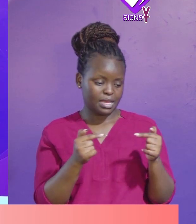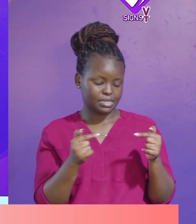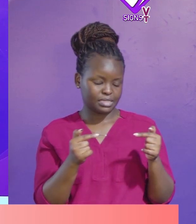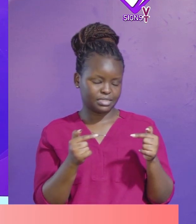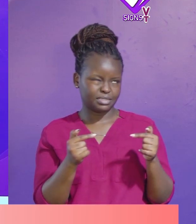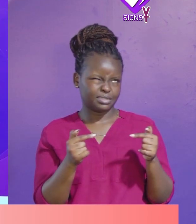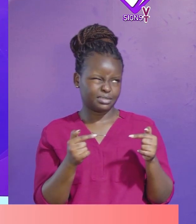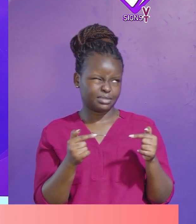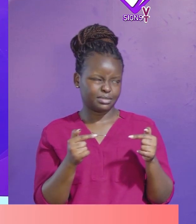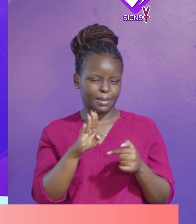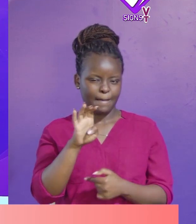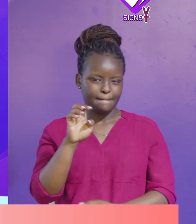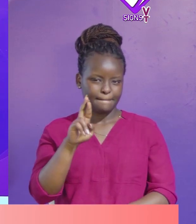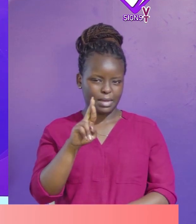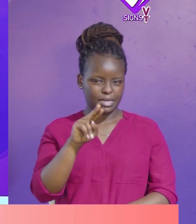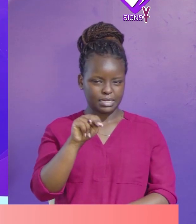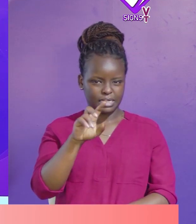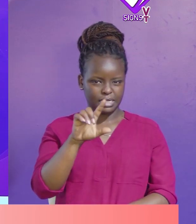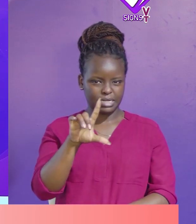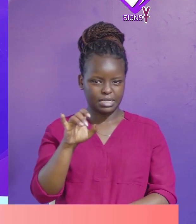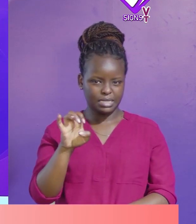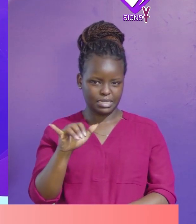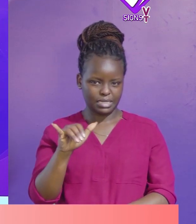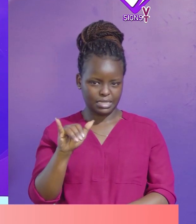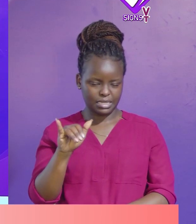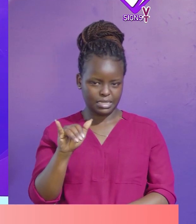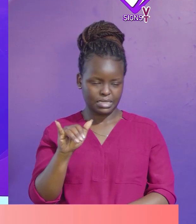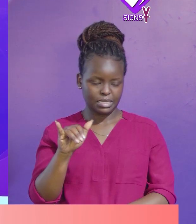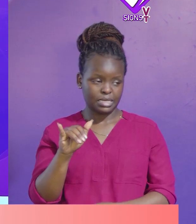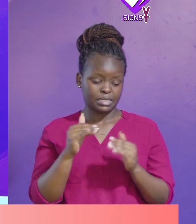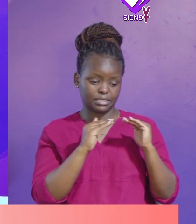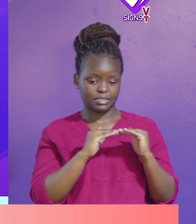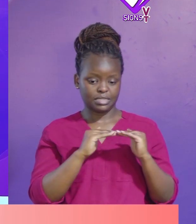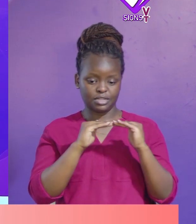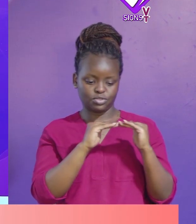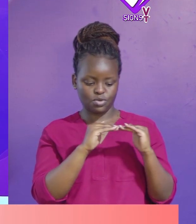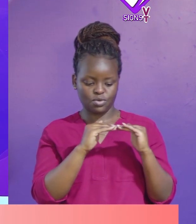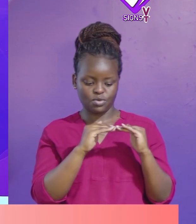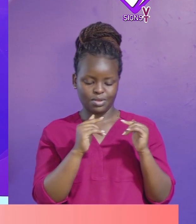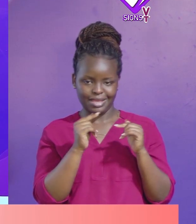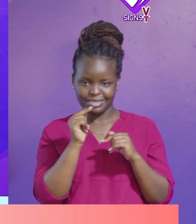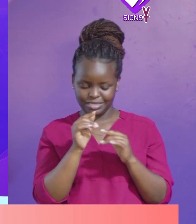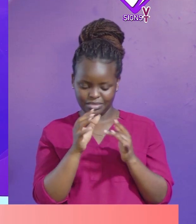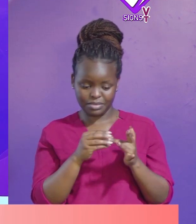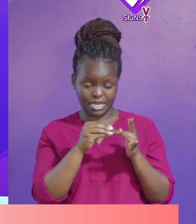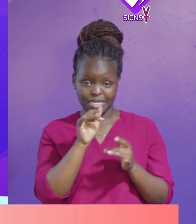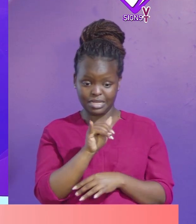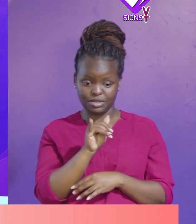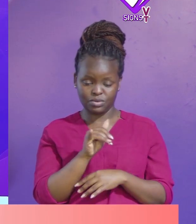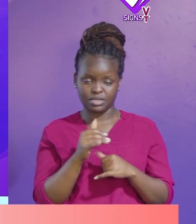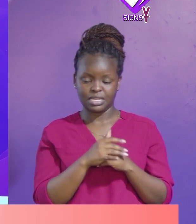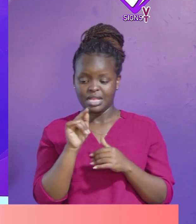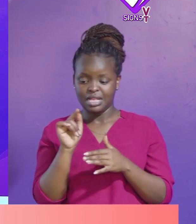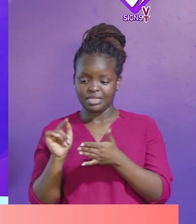was it Burnley? It was supposed to be draw, especially that one against Burnley. Then this one